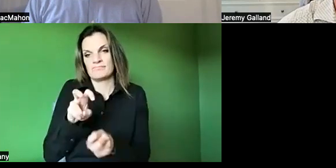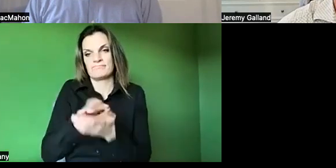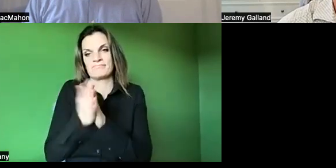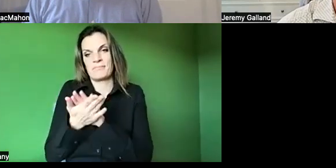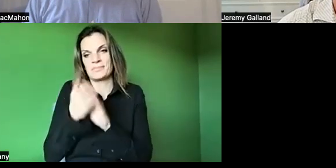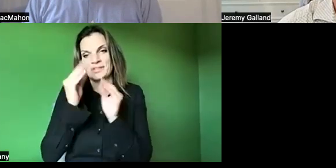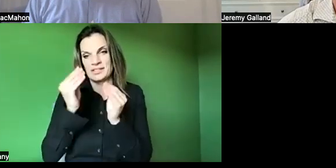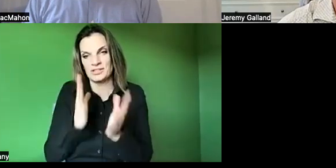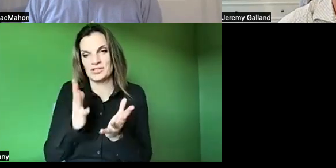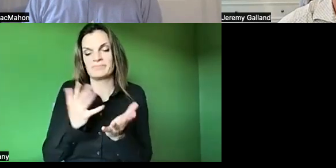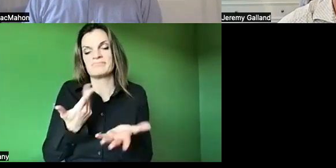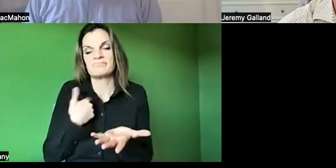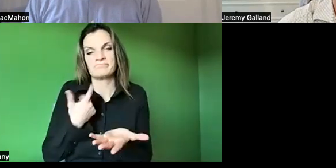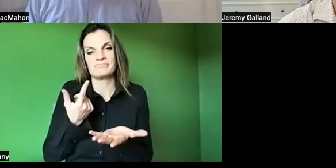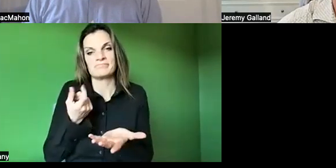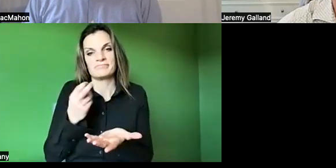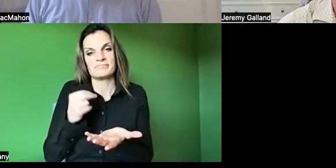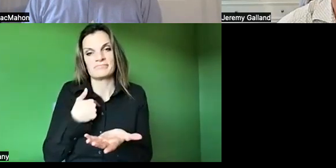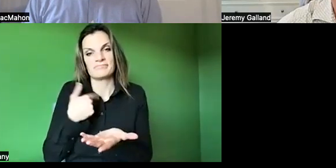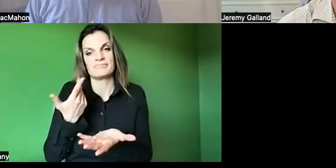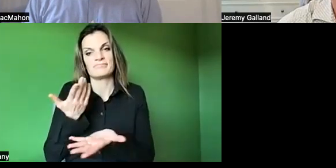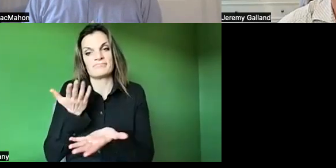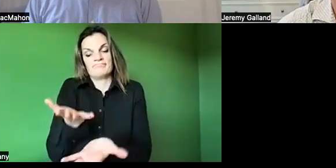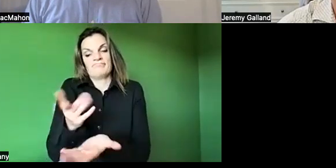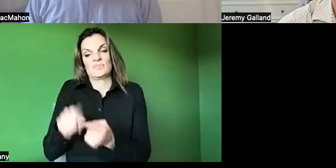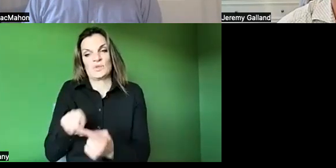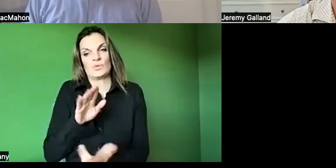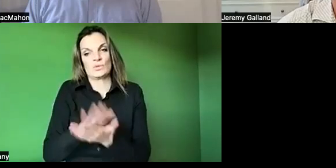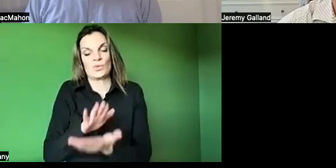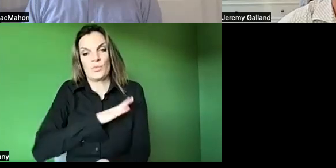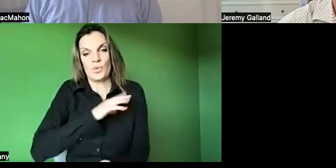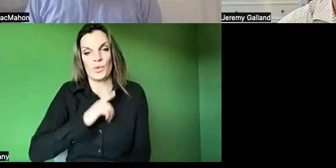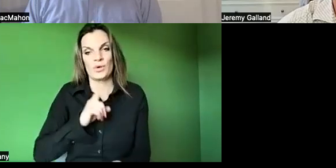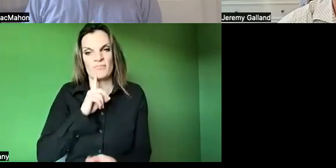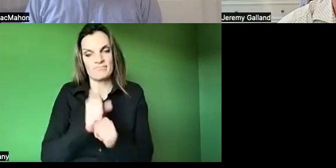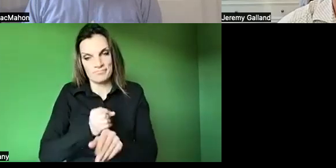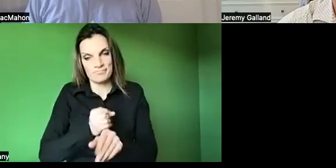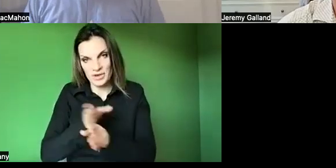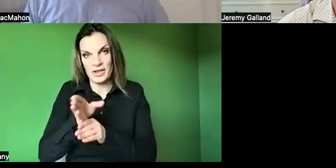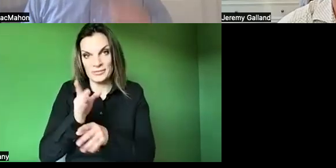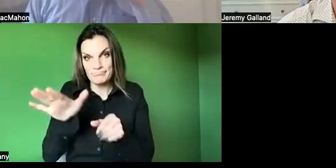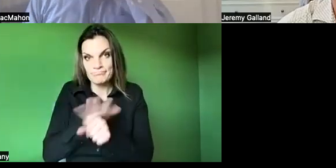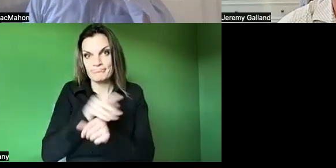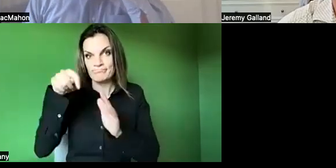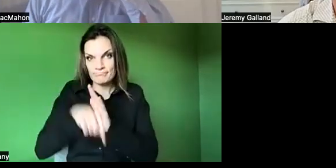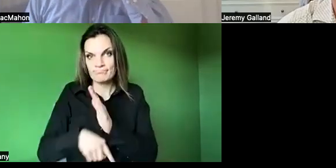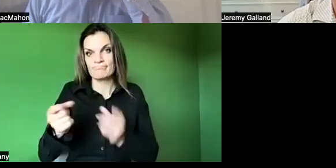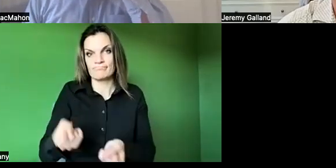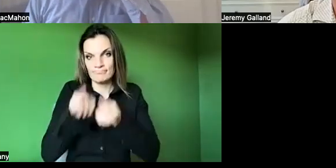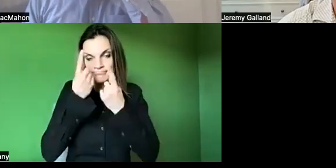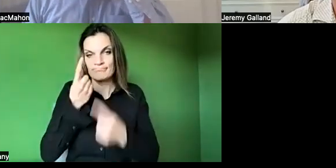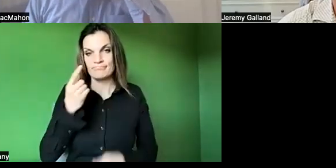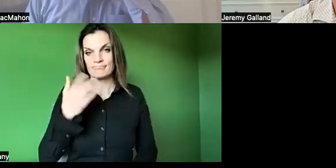teacher. So what I bring to a school board is an actual professional understanding of how complex